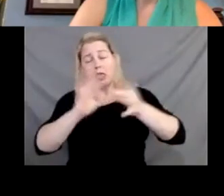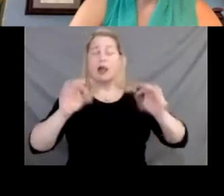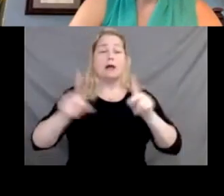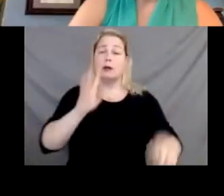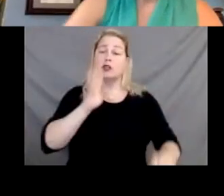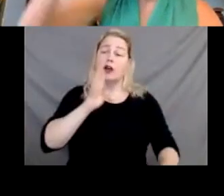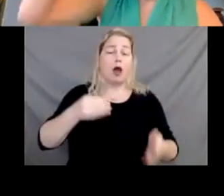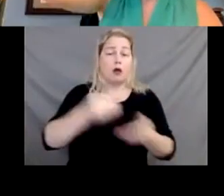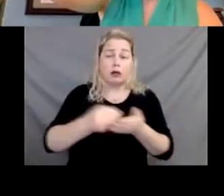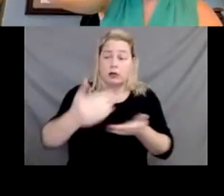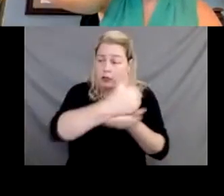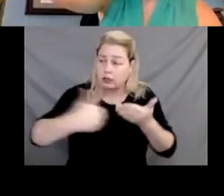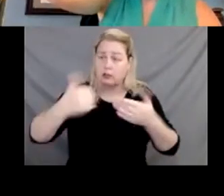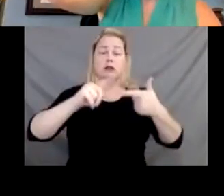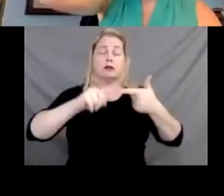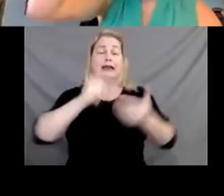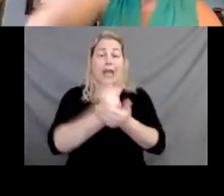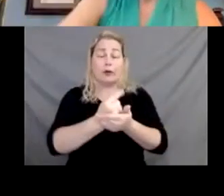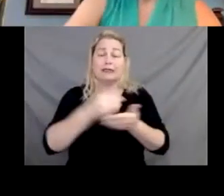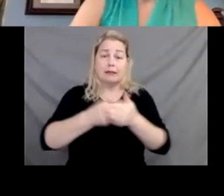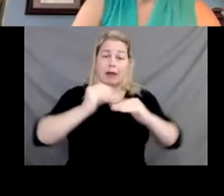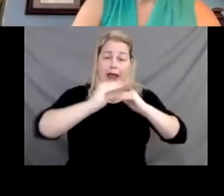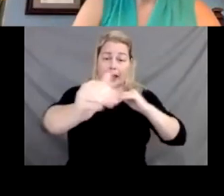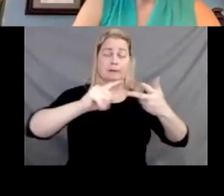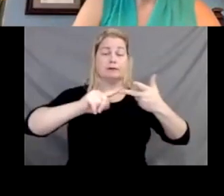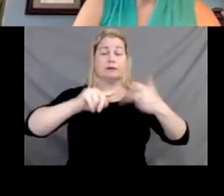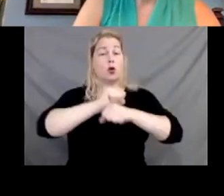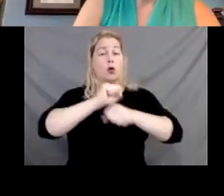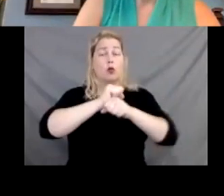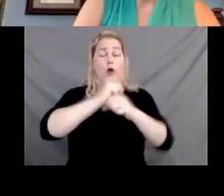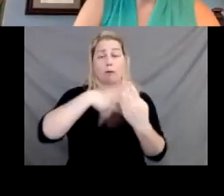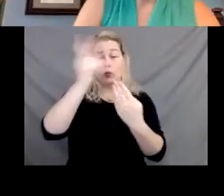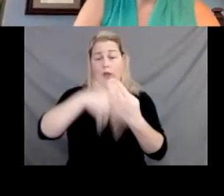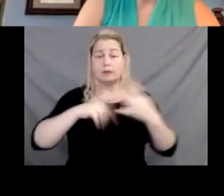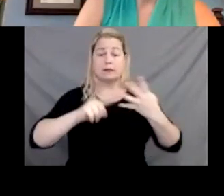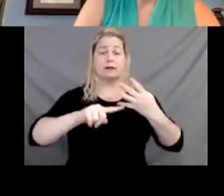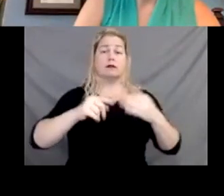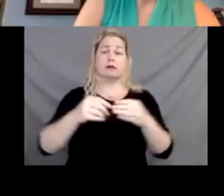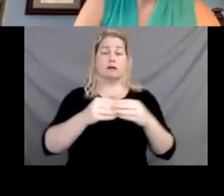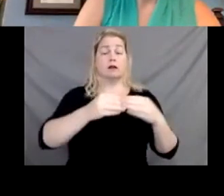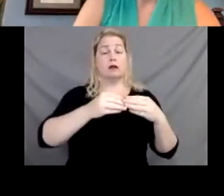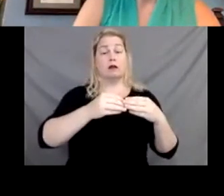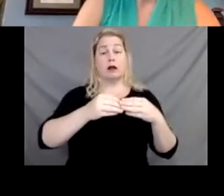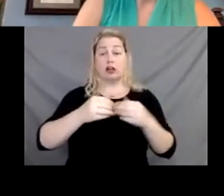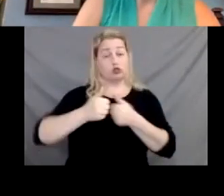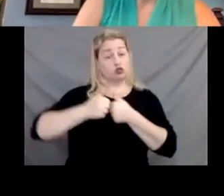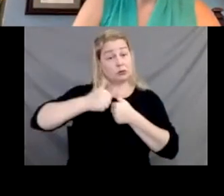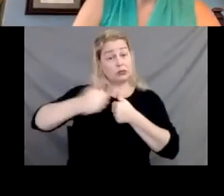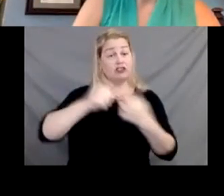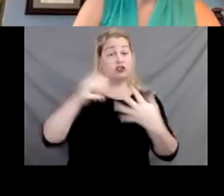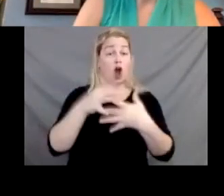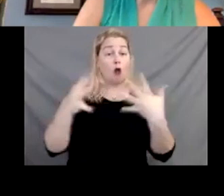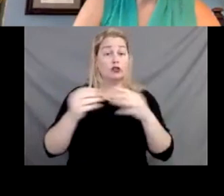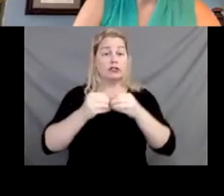essential worker programs, neighborhood level planning, expanded public transit options,